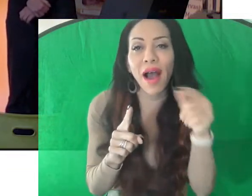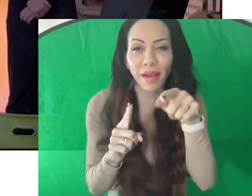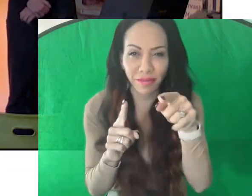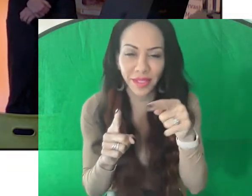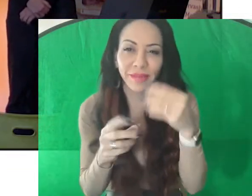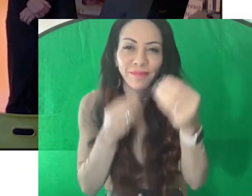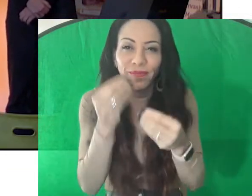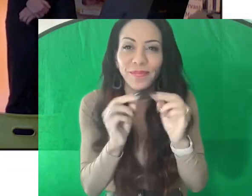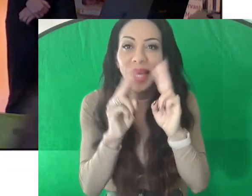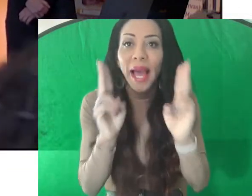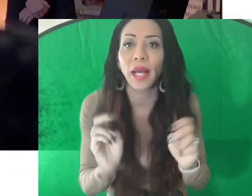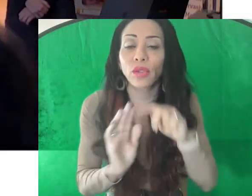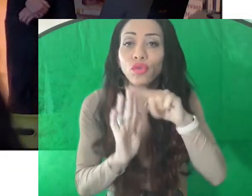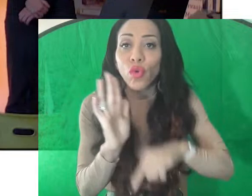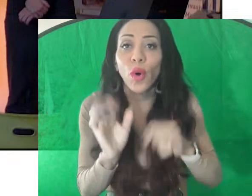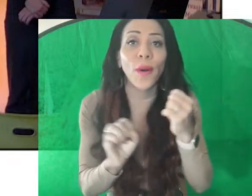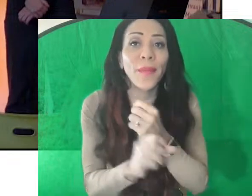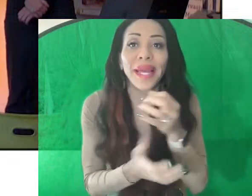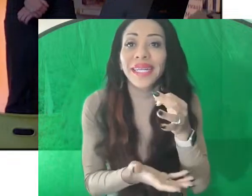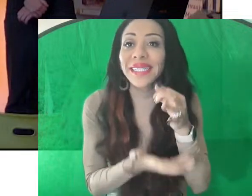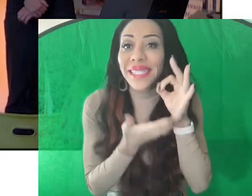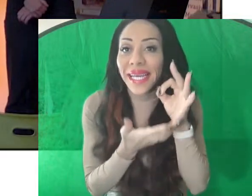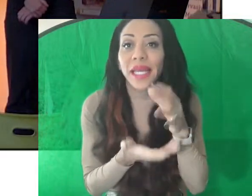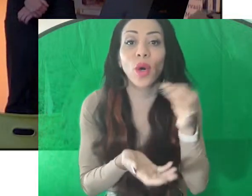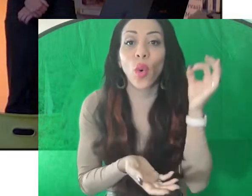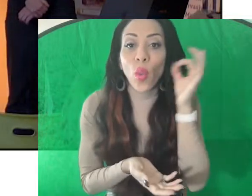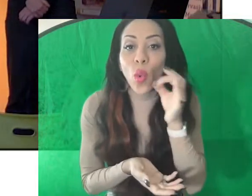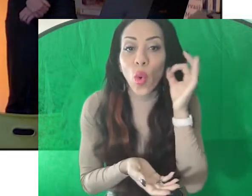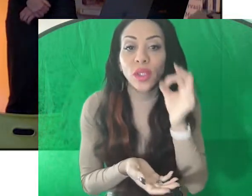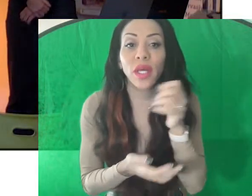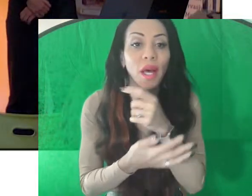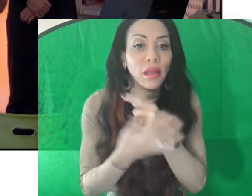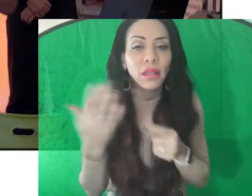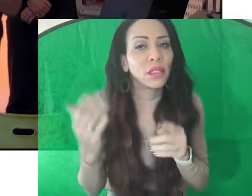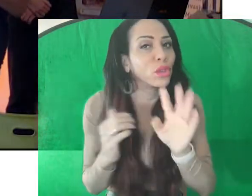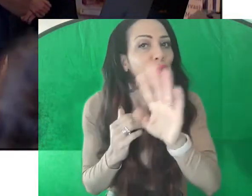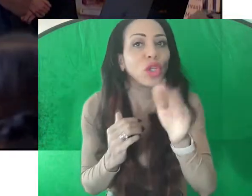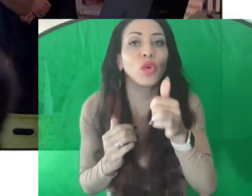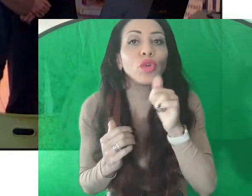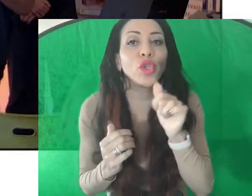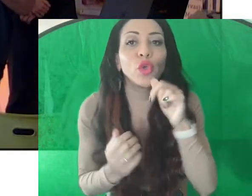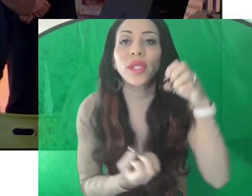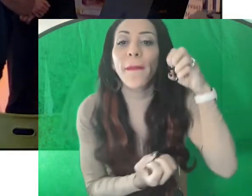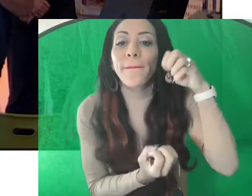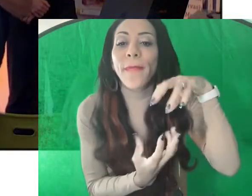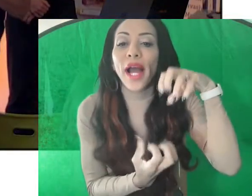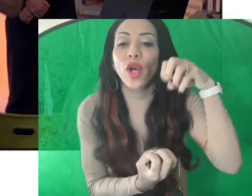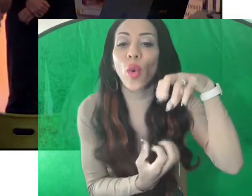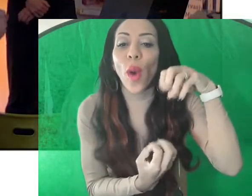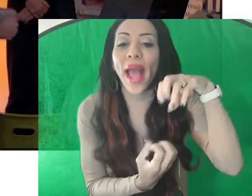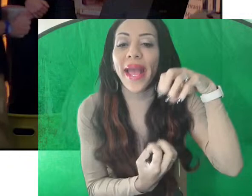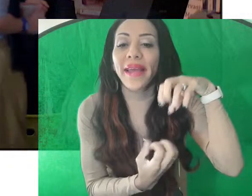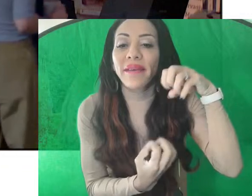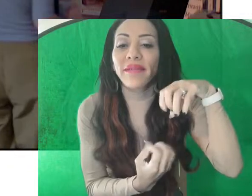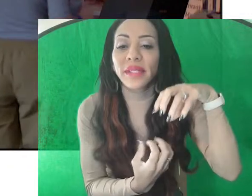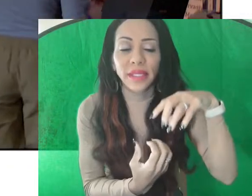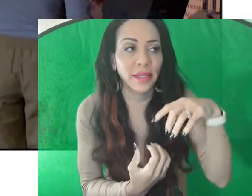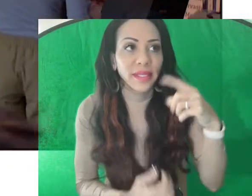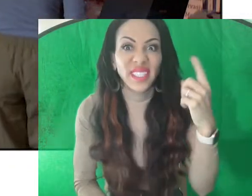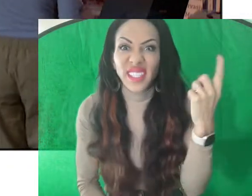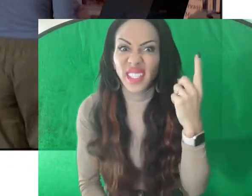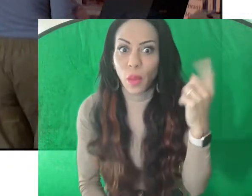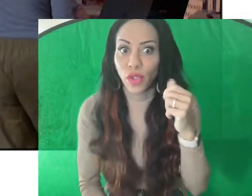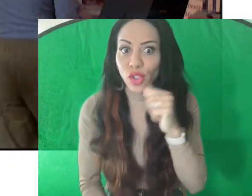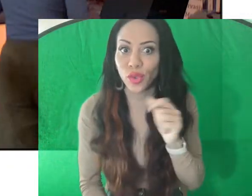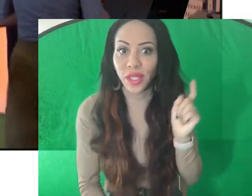tea, or grab a glass of water from the kitchen. We do ask that you don't use the microwave. Somebody's using the microwave. Get somebody